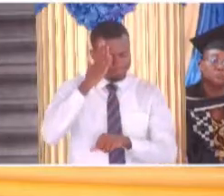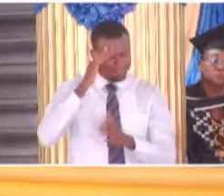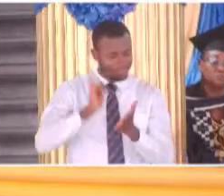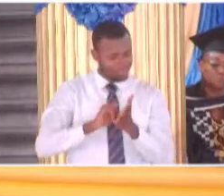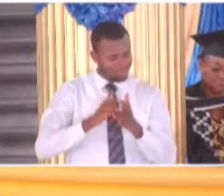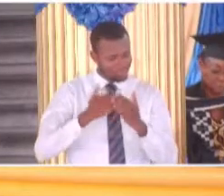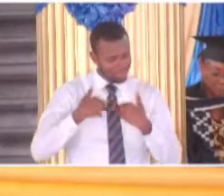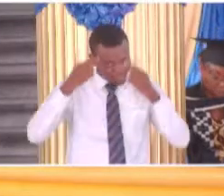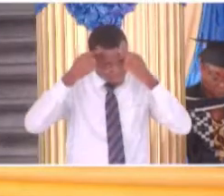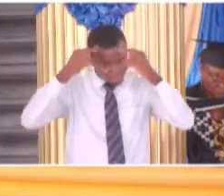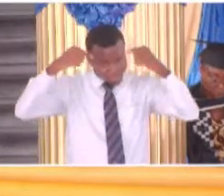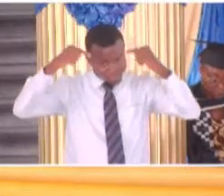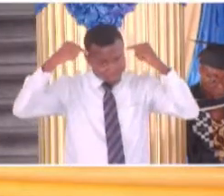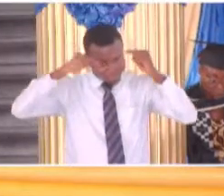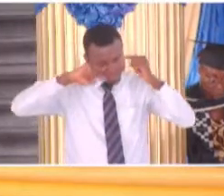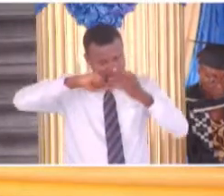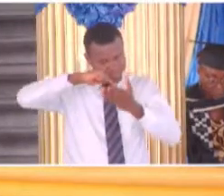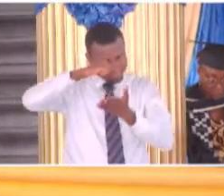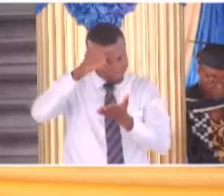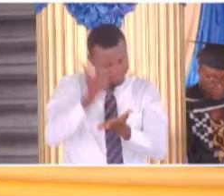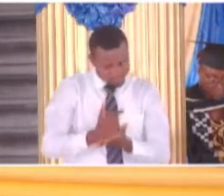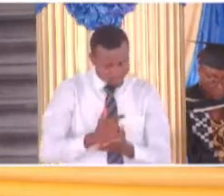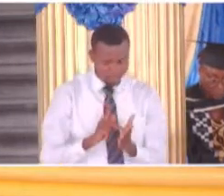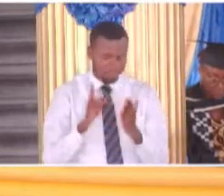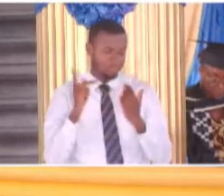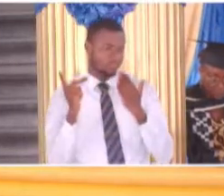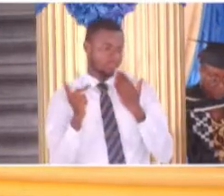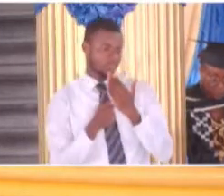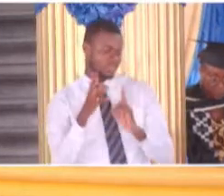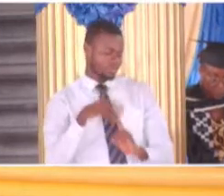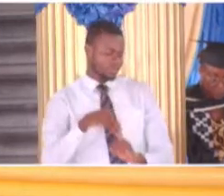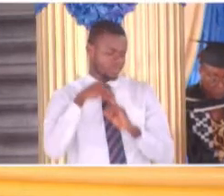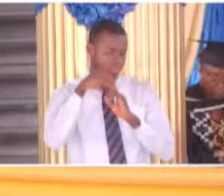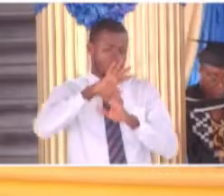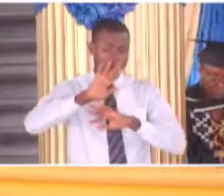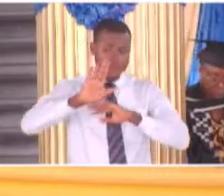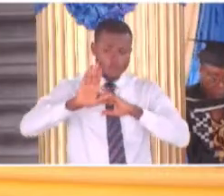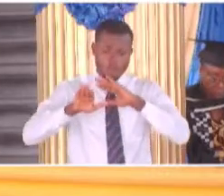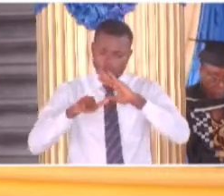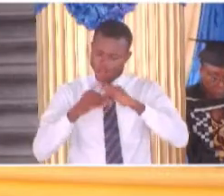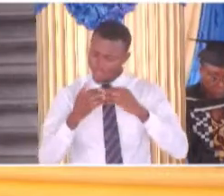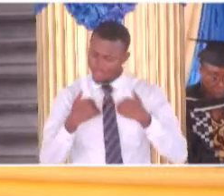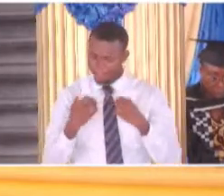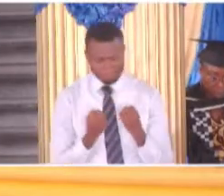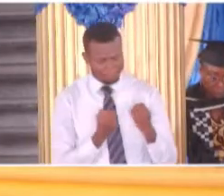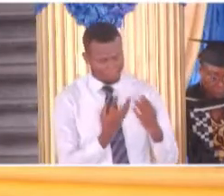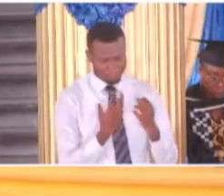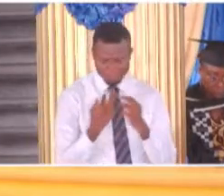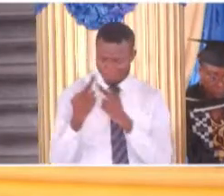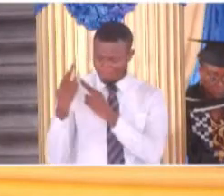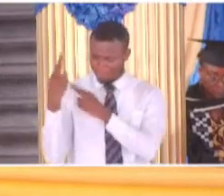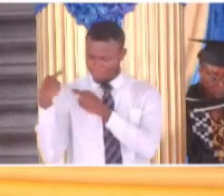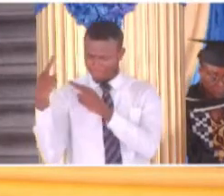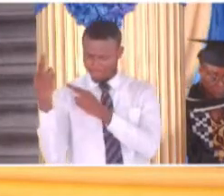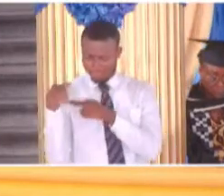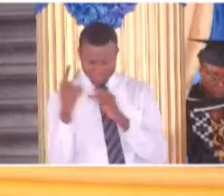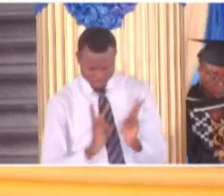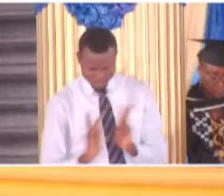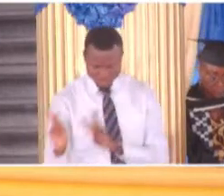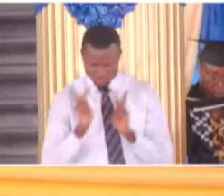a successful graduation program, especially all those who played various roles in the planning